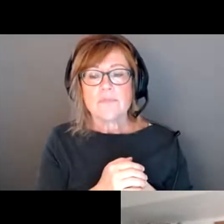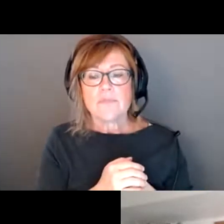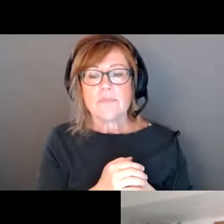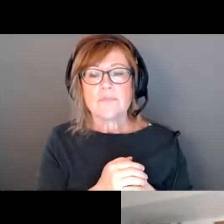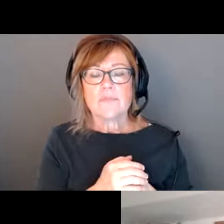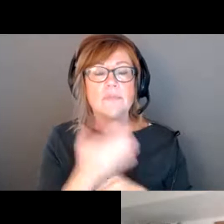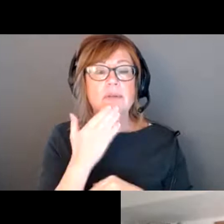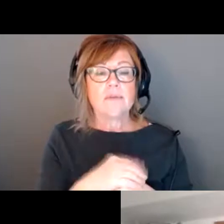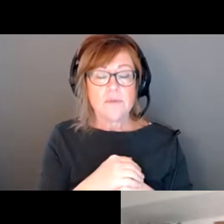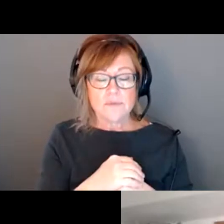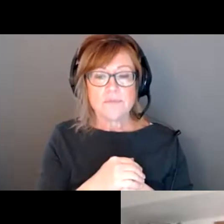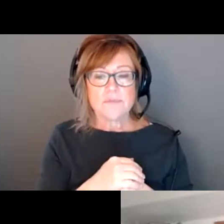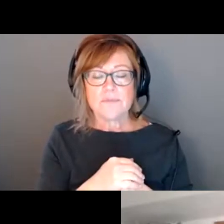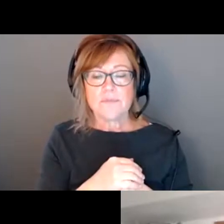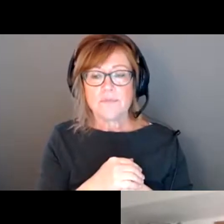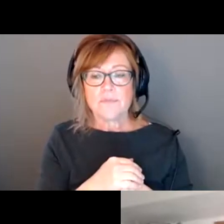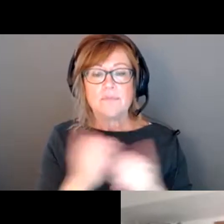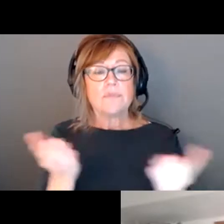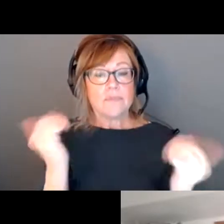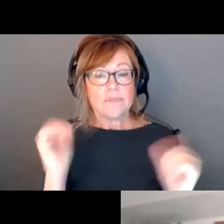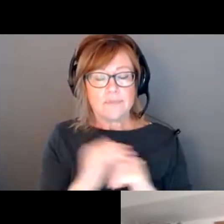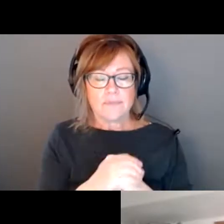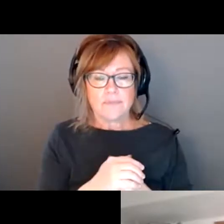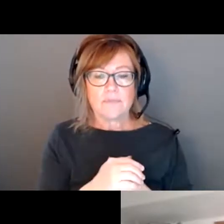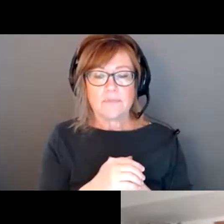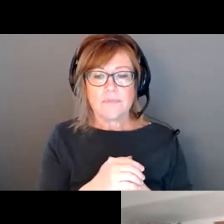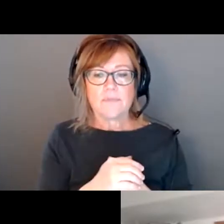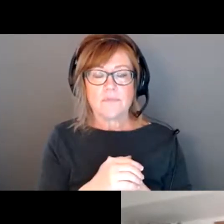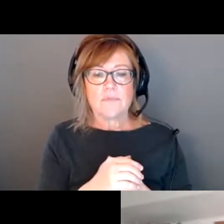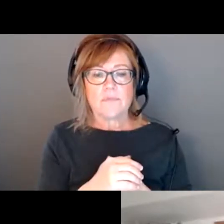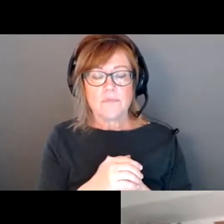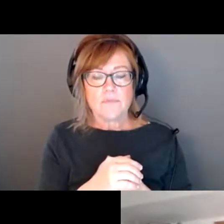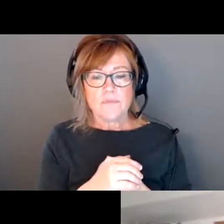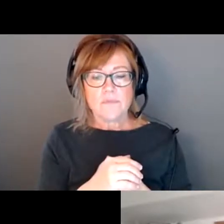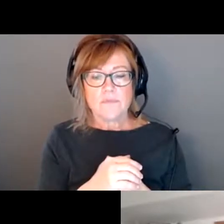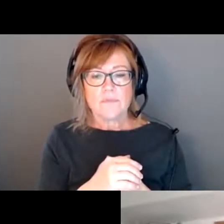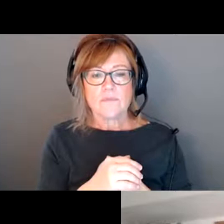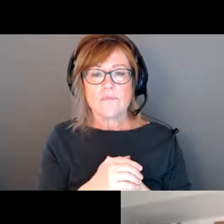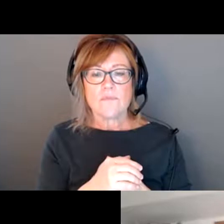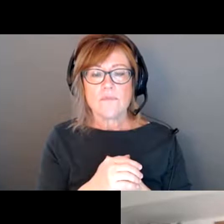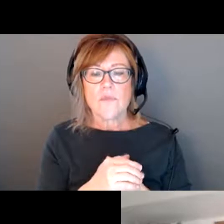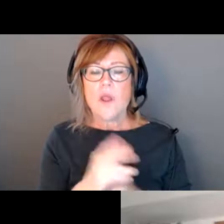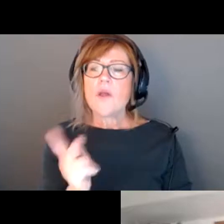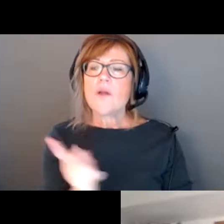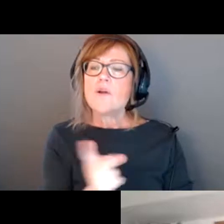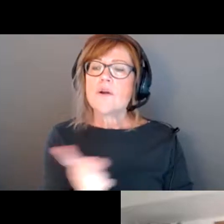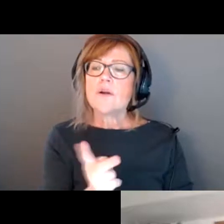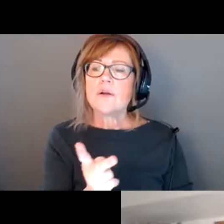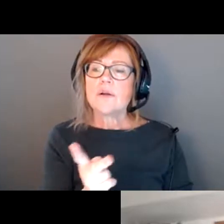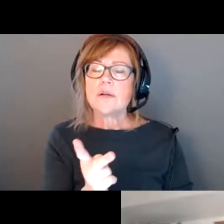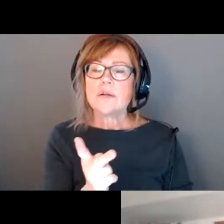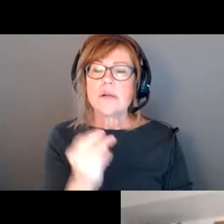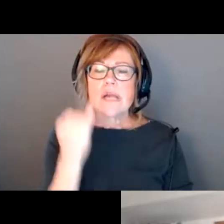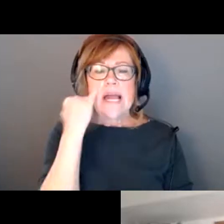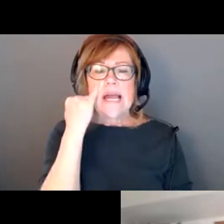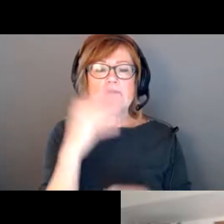Thank you. The next question is, what approaches do you use or recommend when supporting